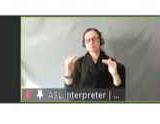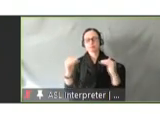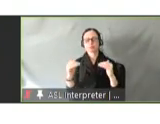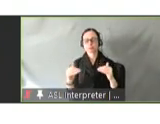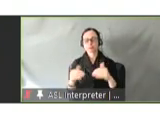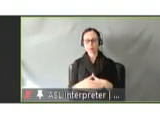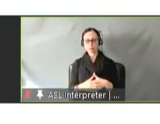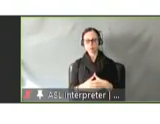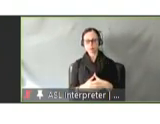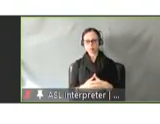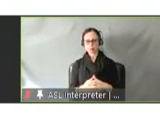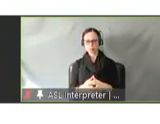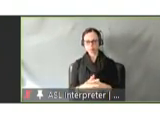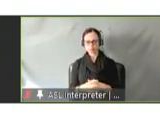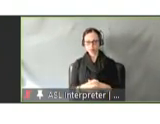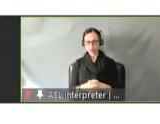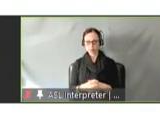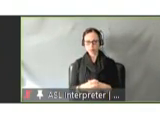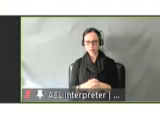slide, please.